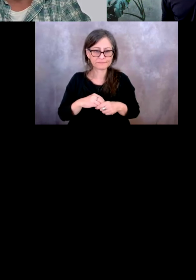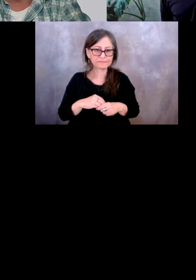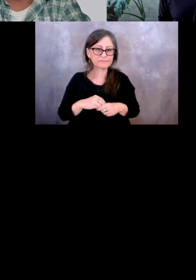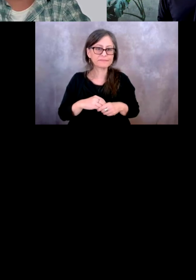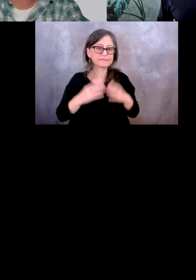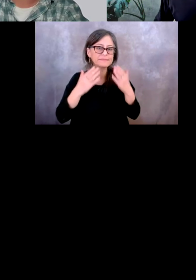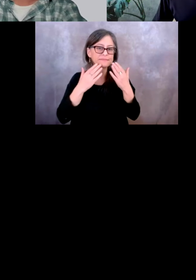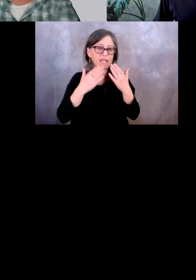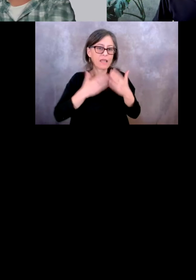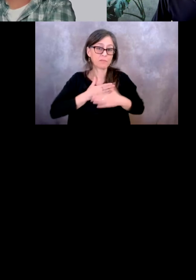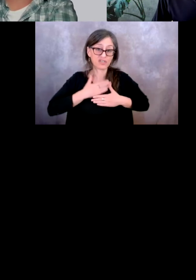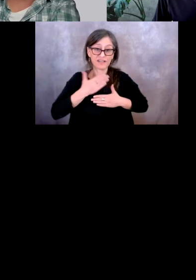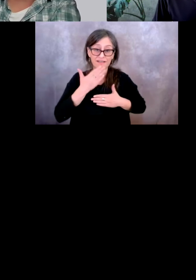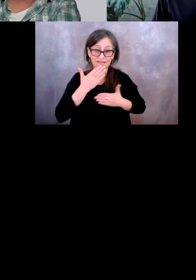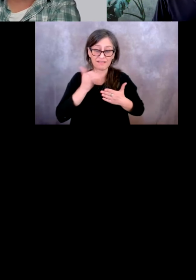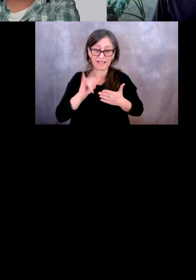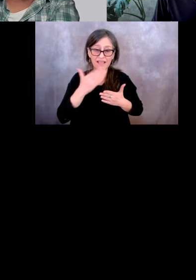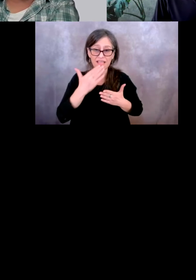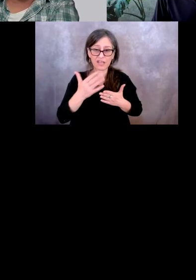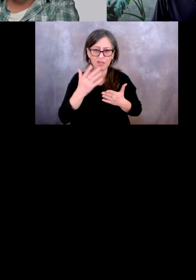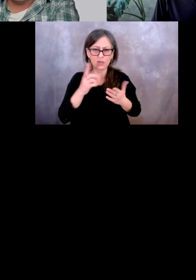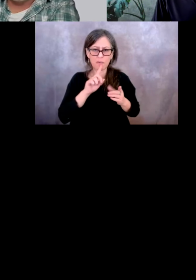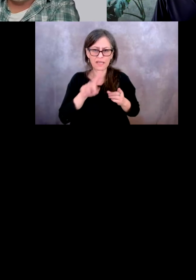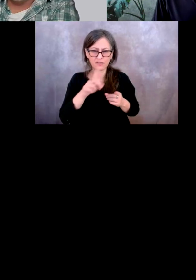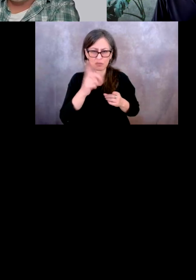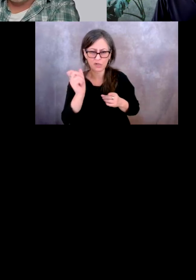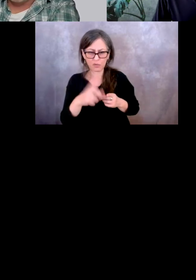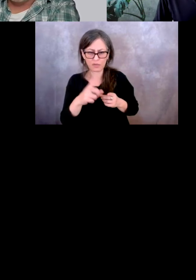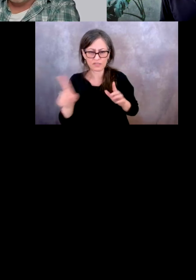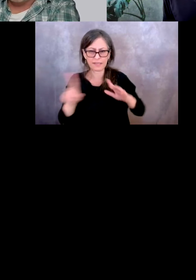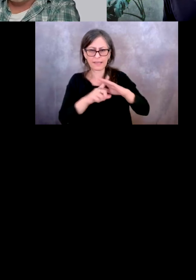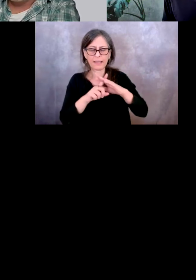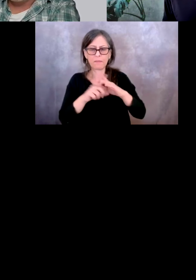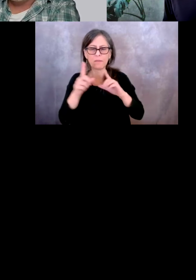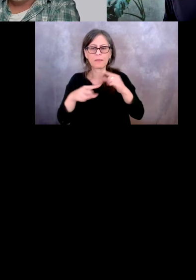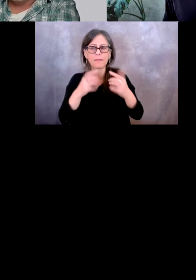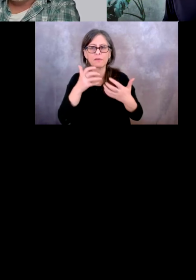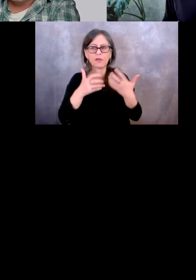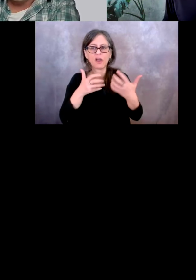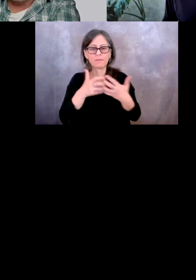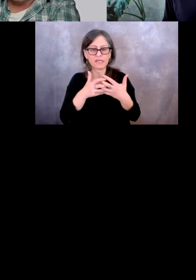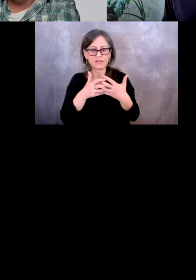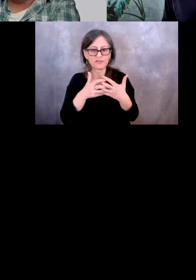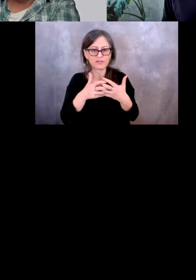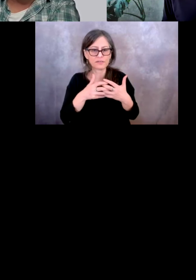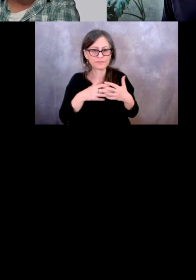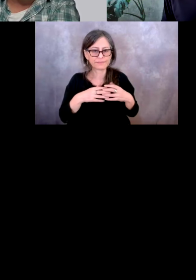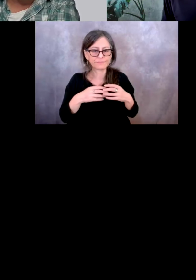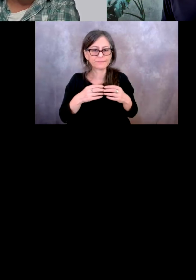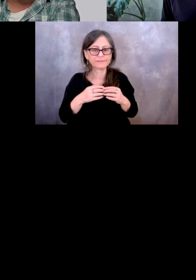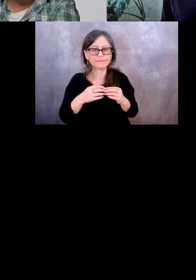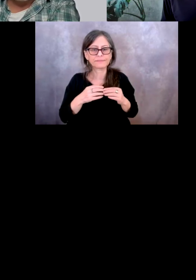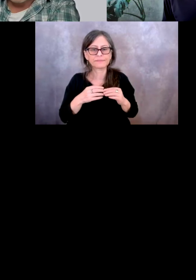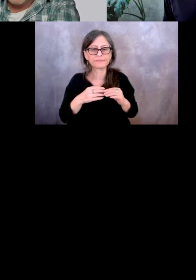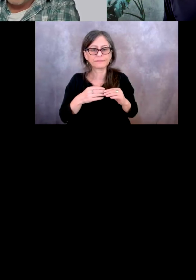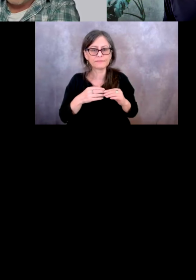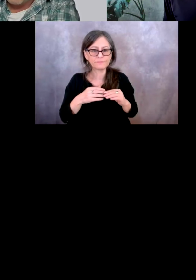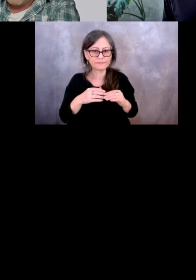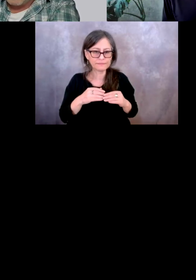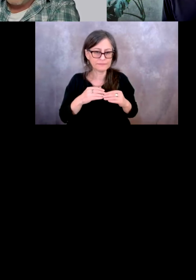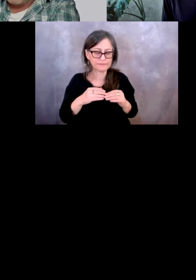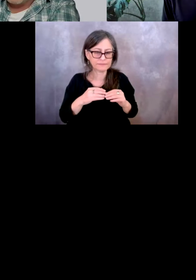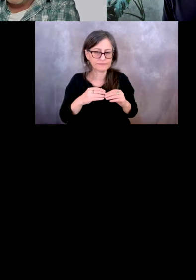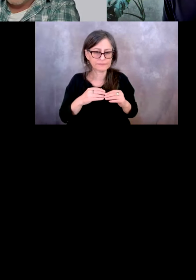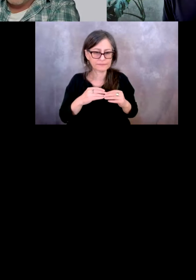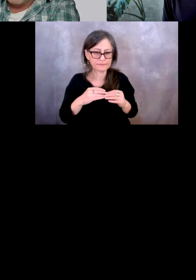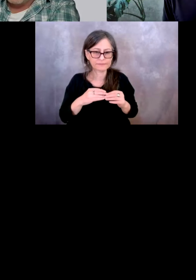do appreciate that. I know you answered a question that came up earlier about accommodations. I think we got something just popping